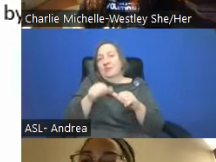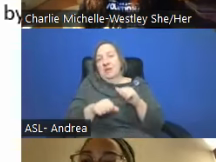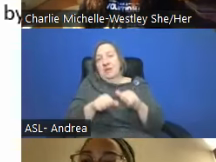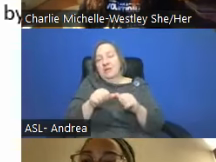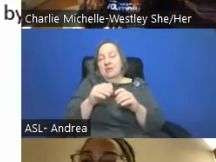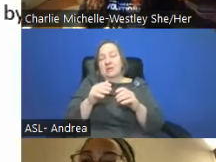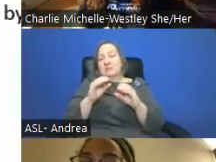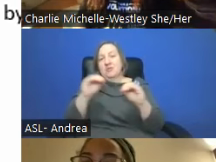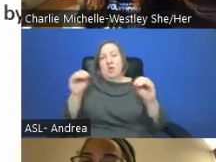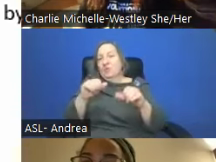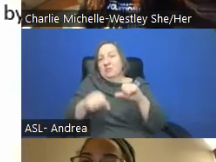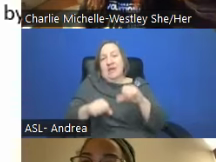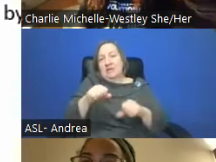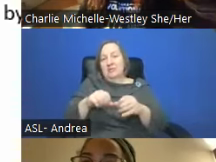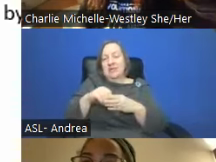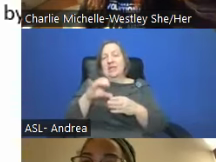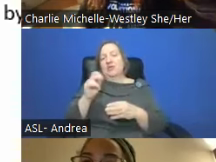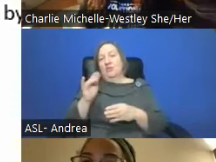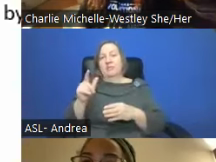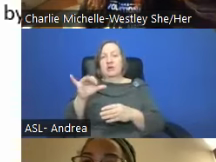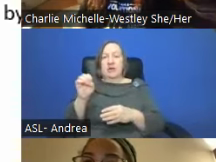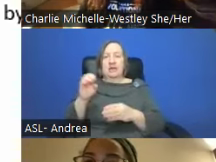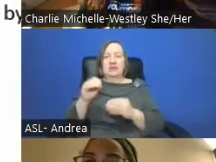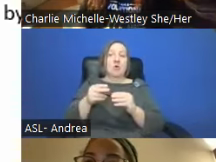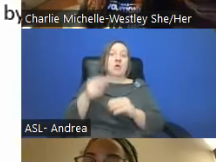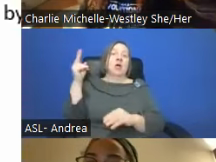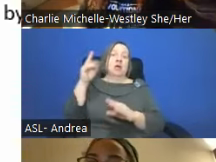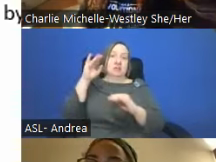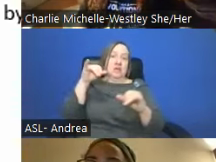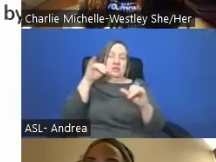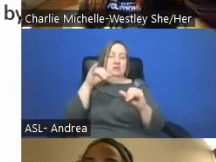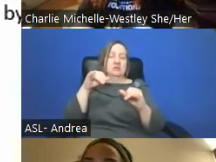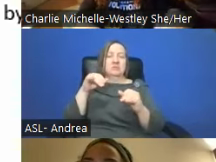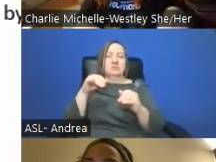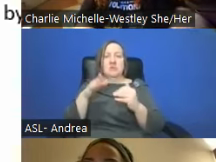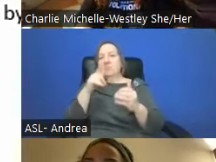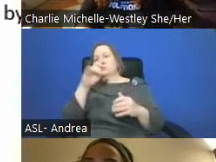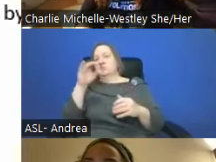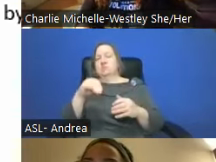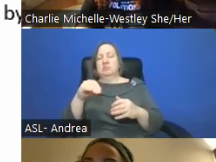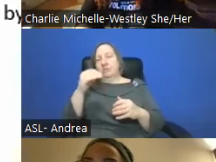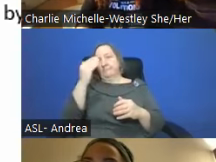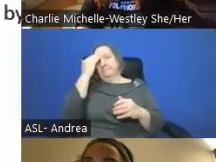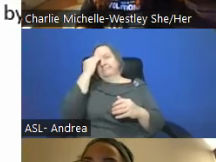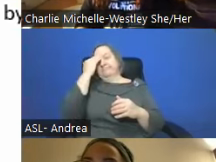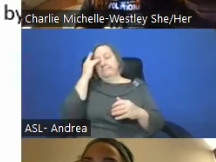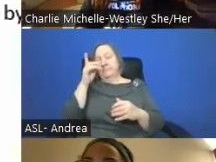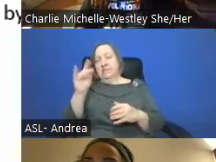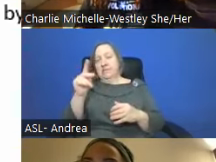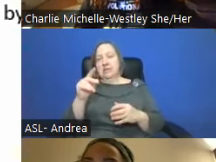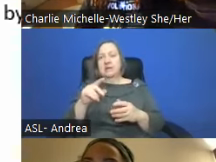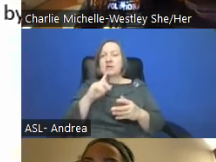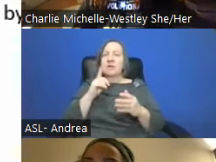criminal cases, which is even higher. And then there's actually a lower standard,